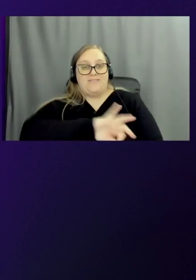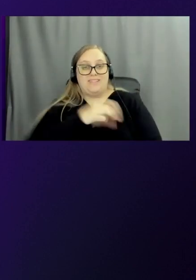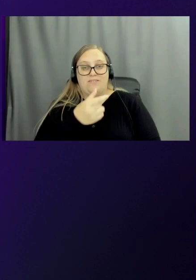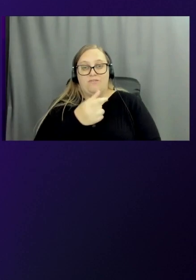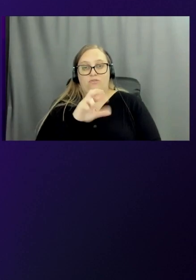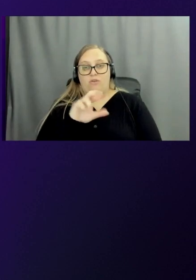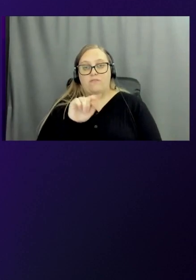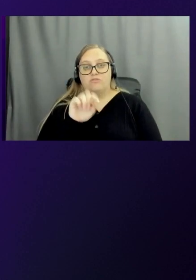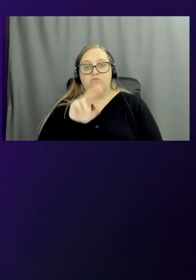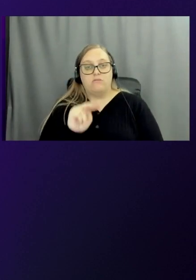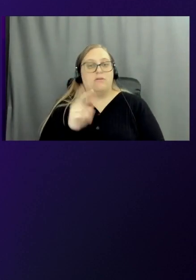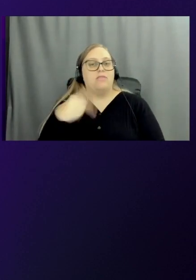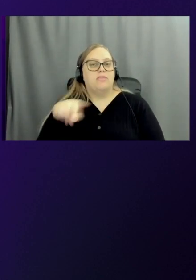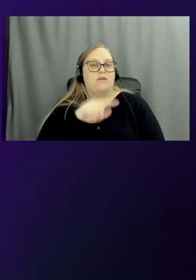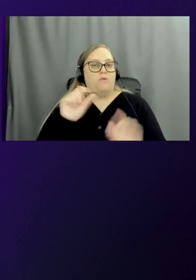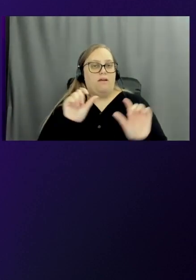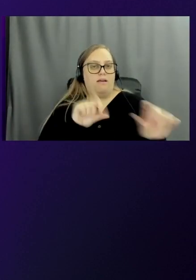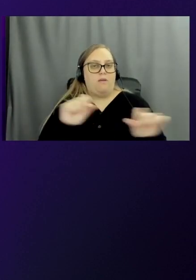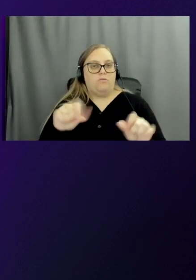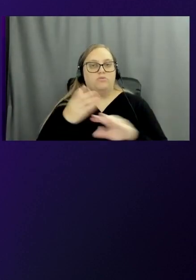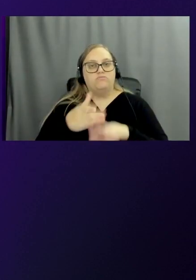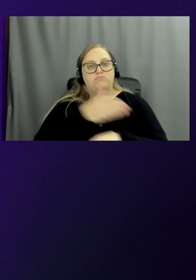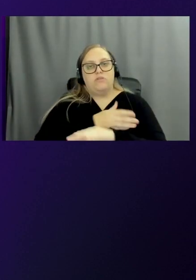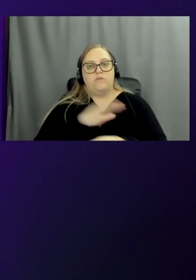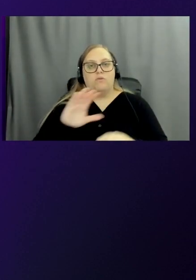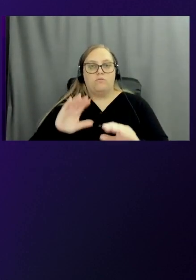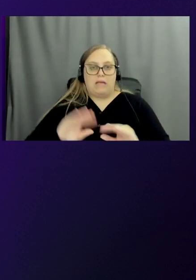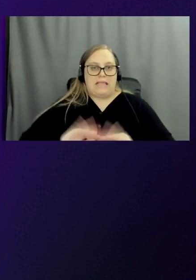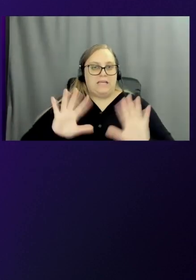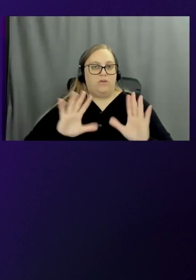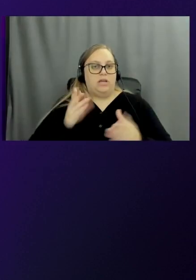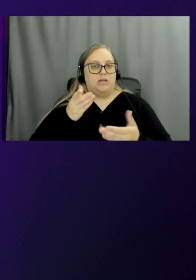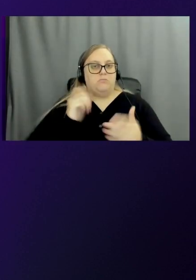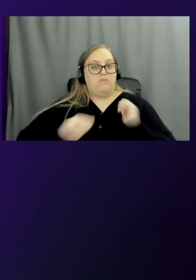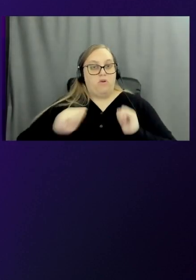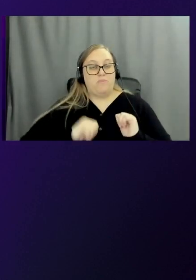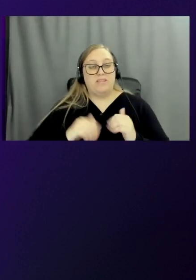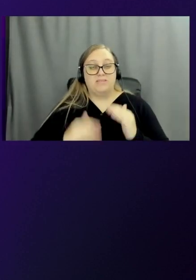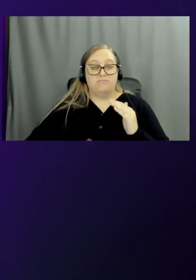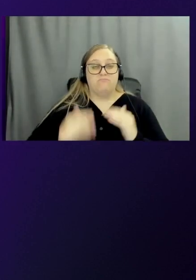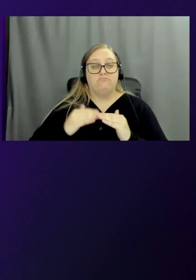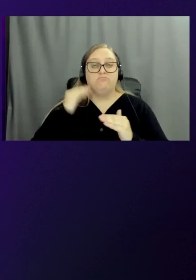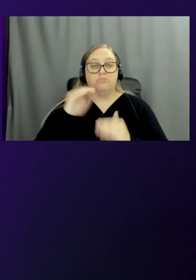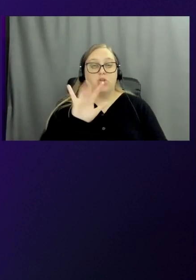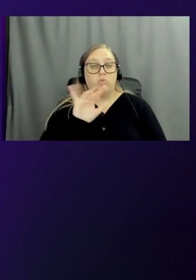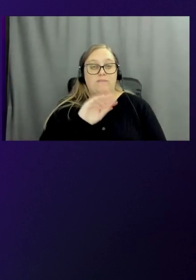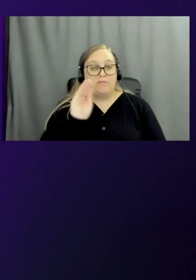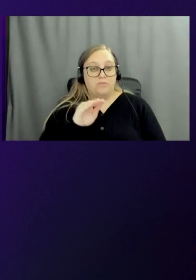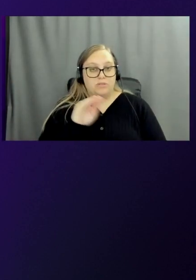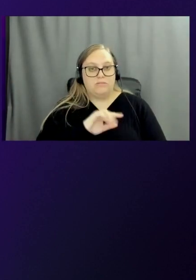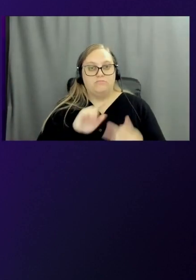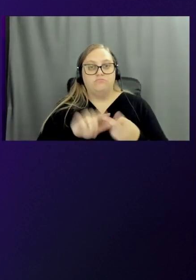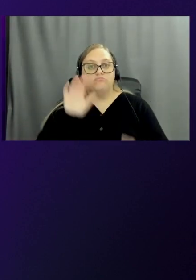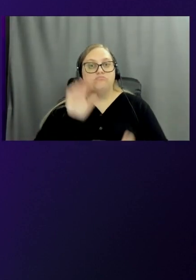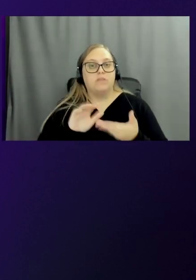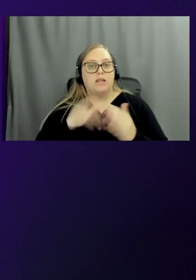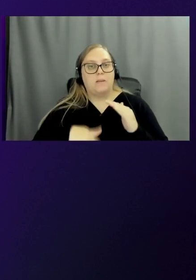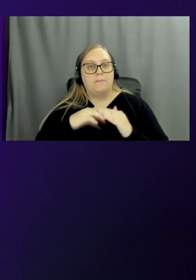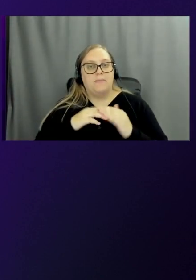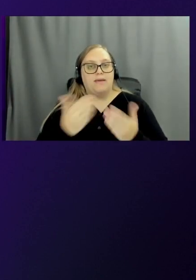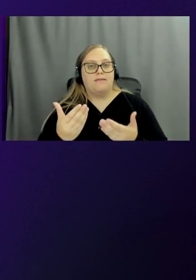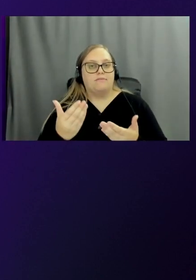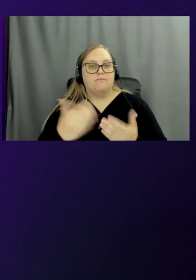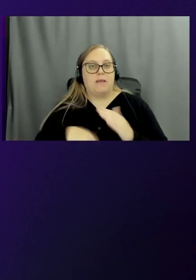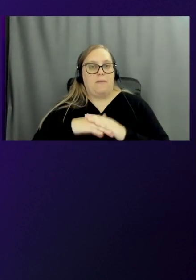able to improve their overall query performance by 25%, reduce actually their peak capacity requirements by